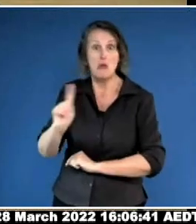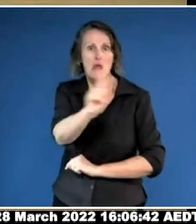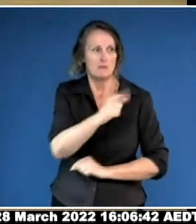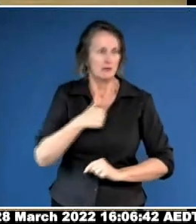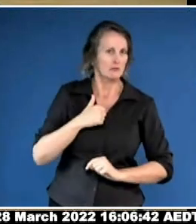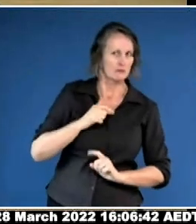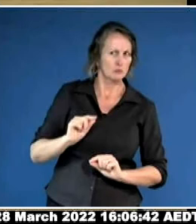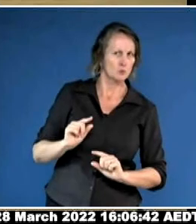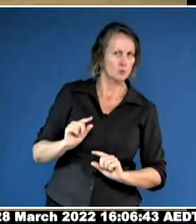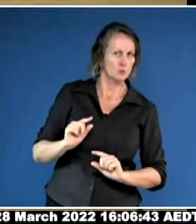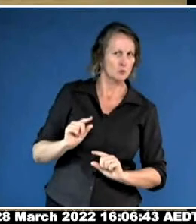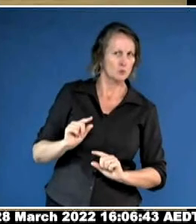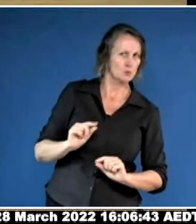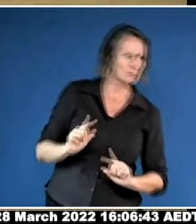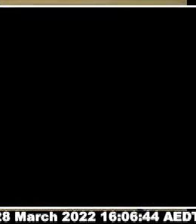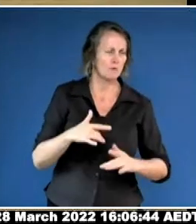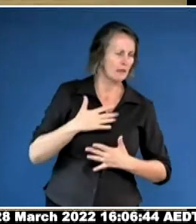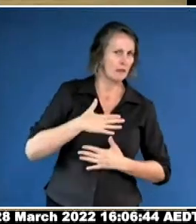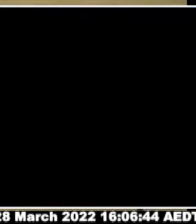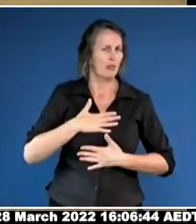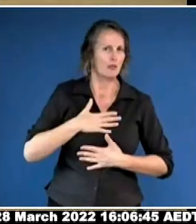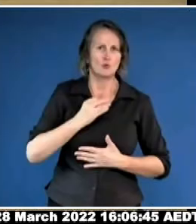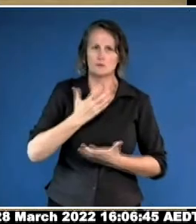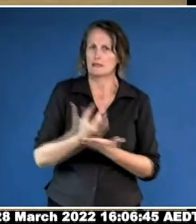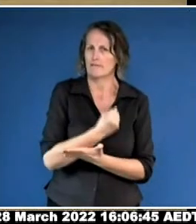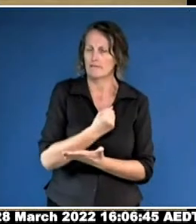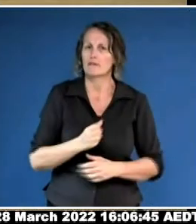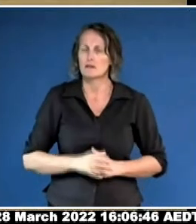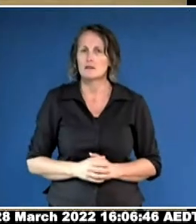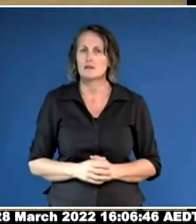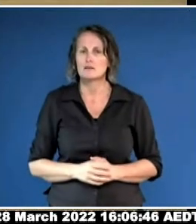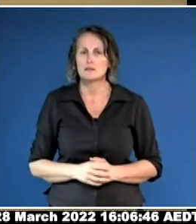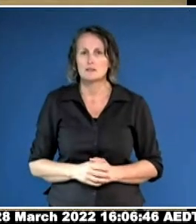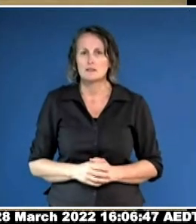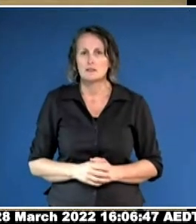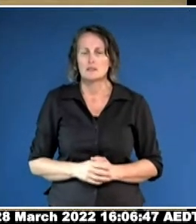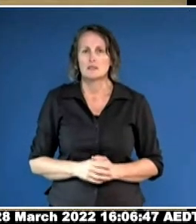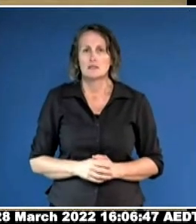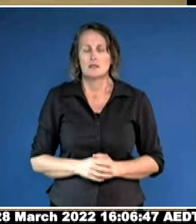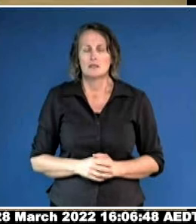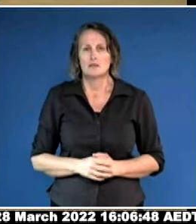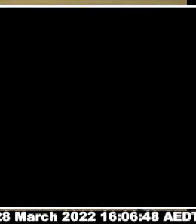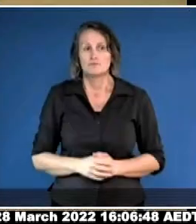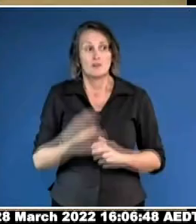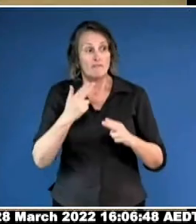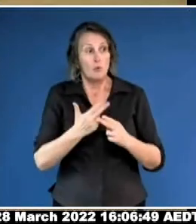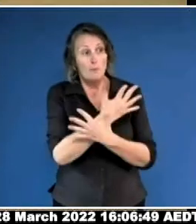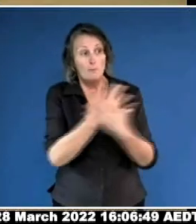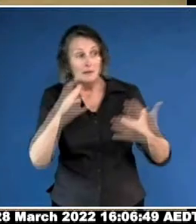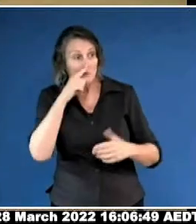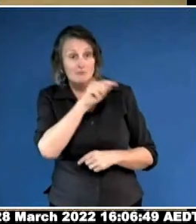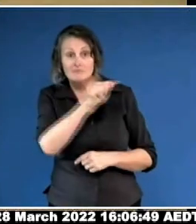or banging and so on in other parts of my home. There is a lot of grief, and trauma across the disability